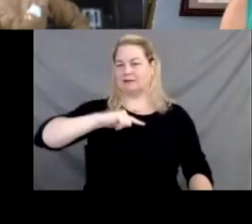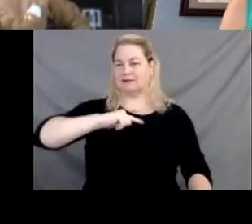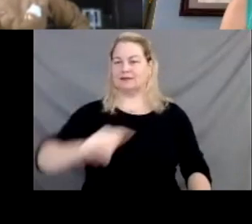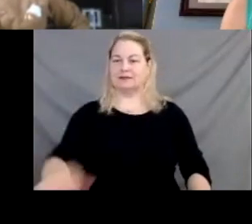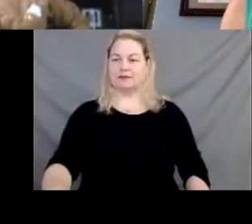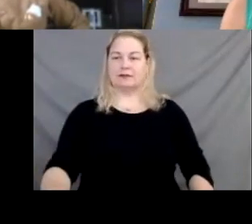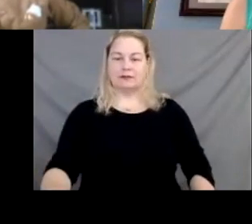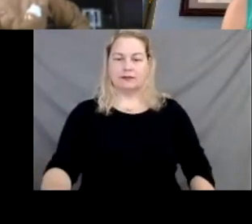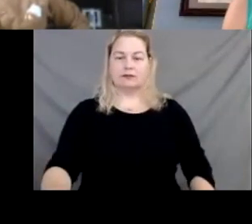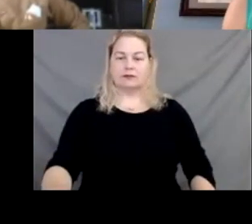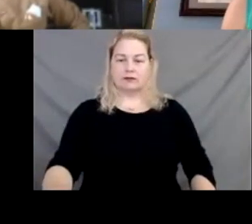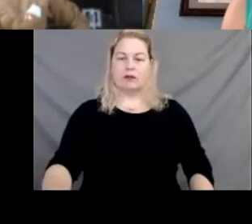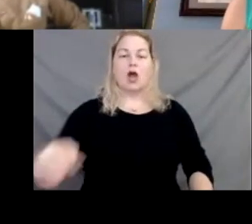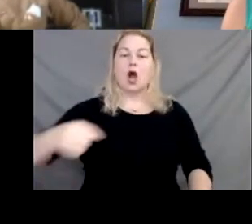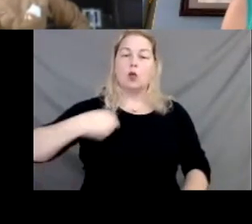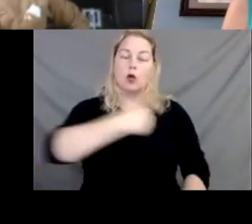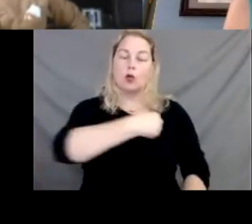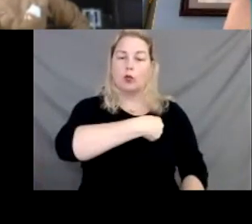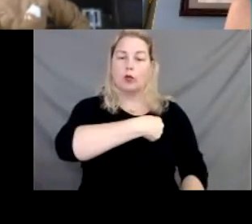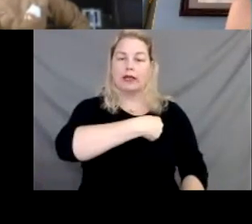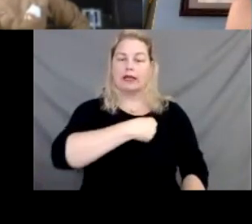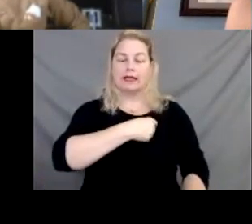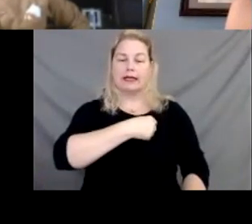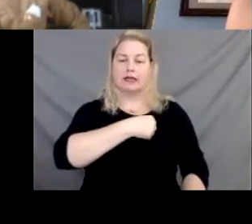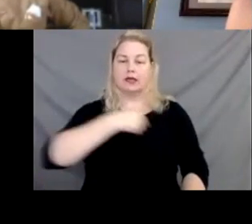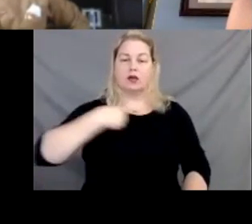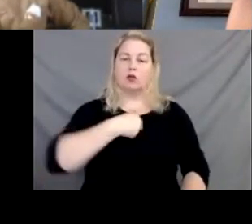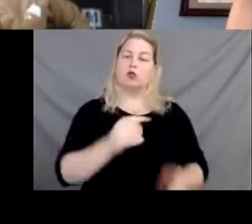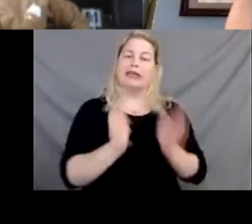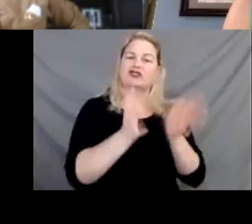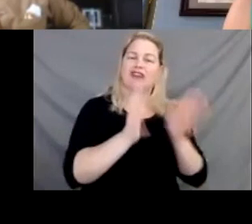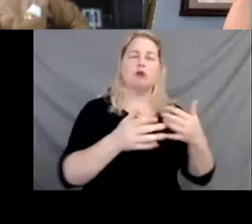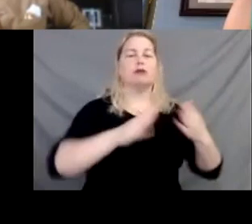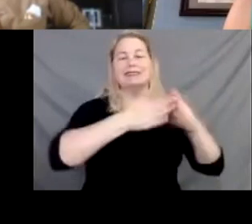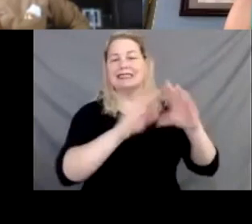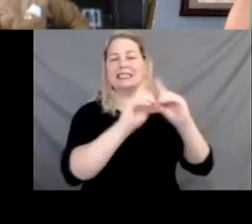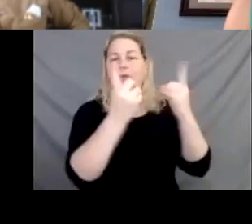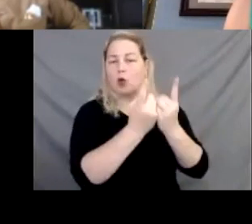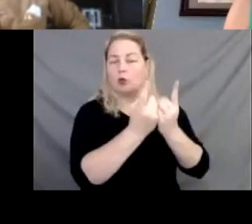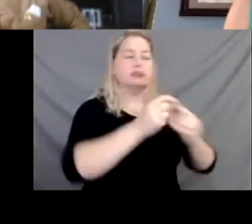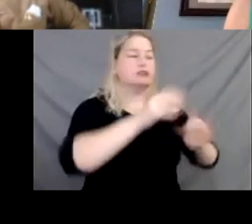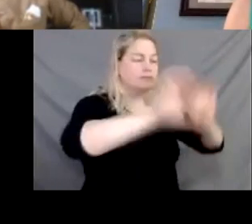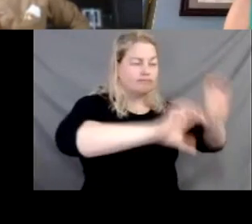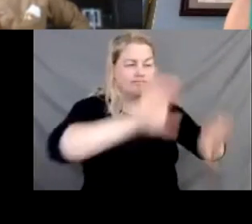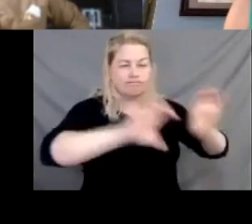When we had some conversations more with some city departments, we found